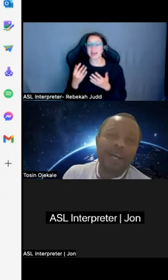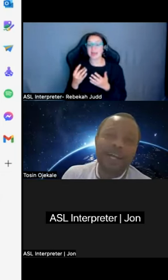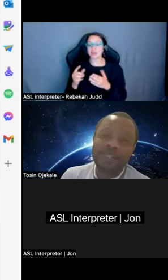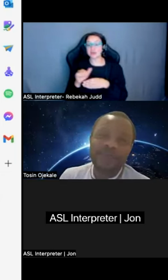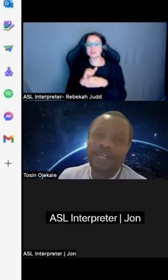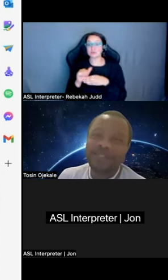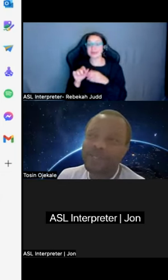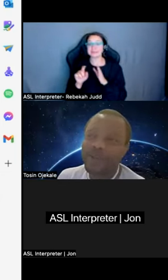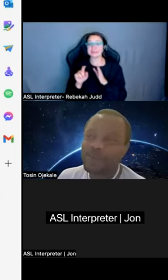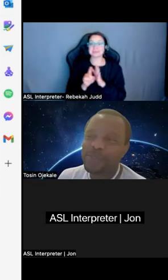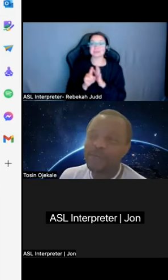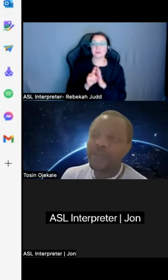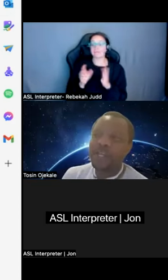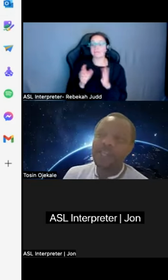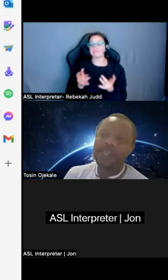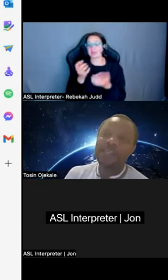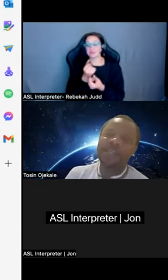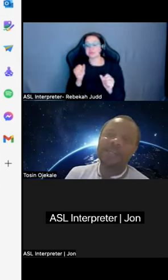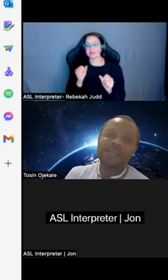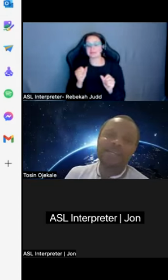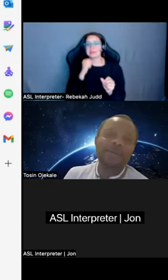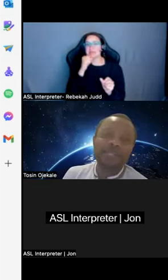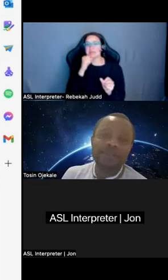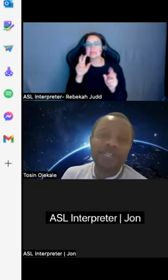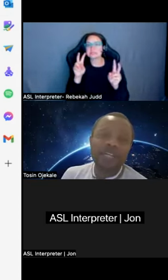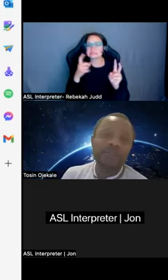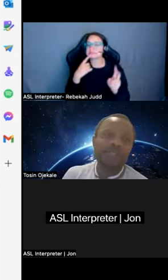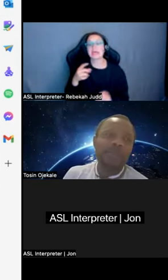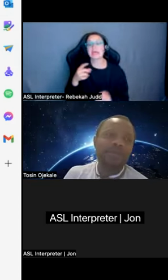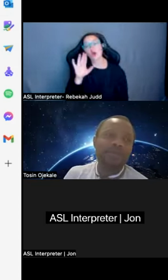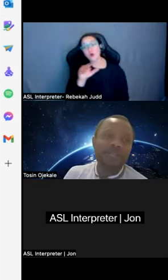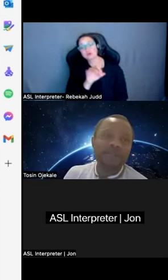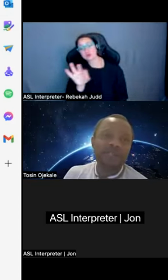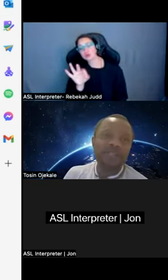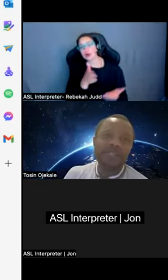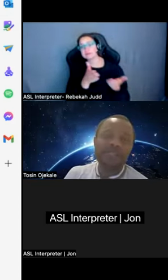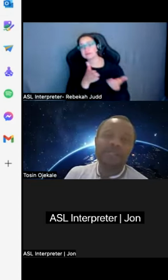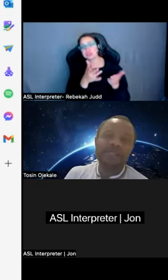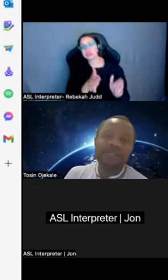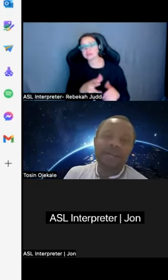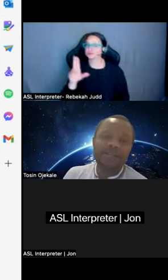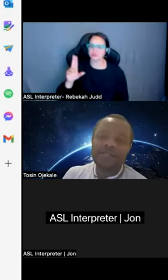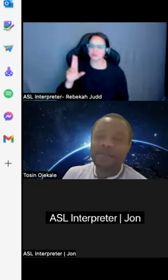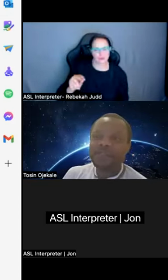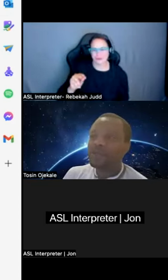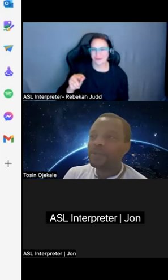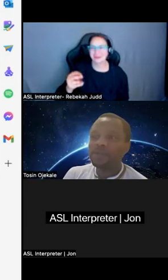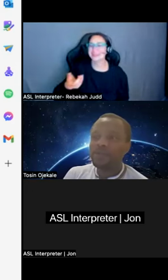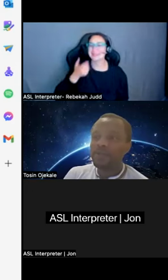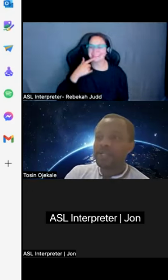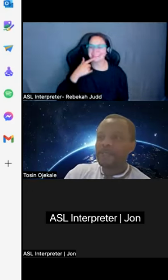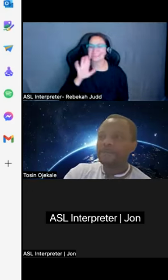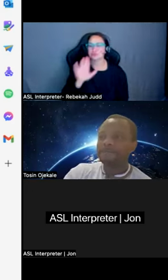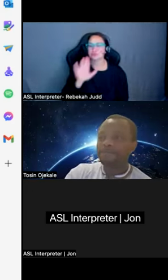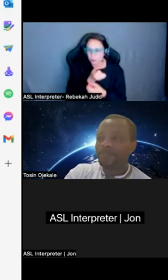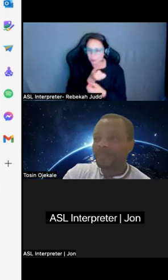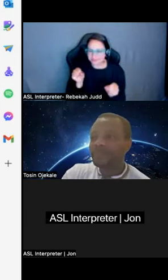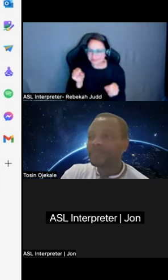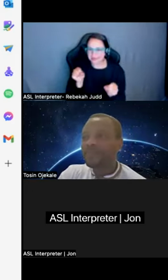of fire safety that talks about switching off anything. The only thing they will tell you is about your safety and your safety alone. So that's